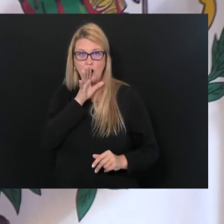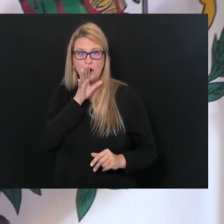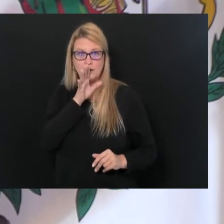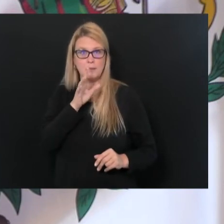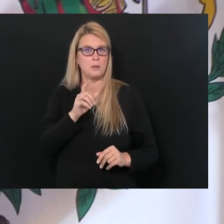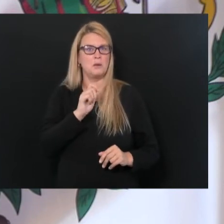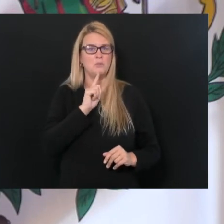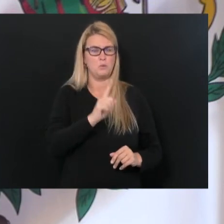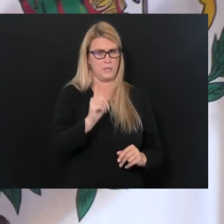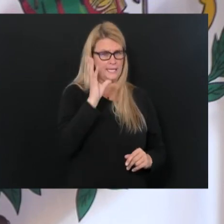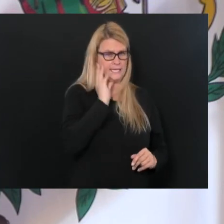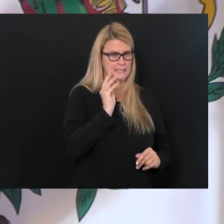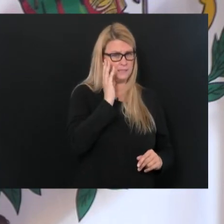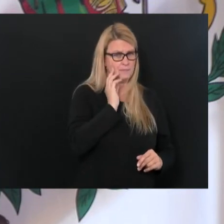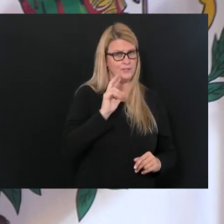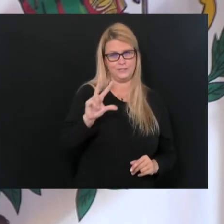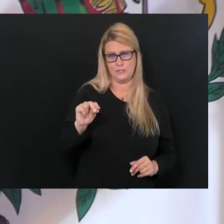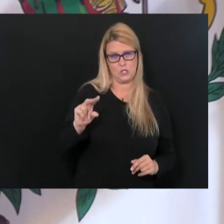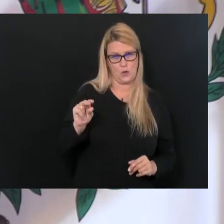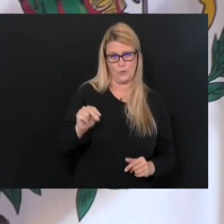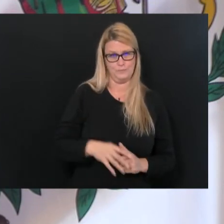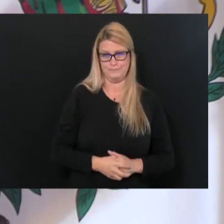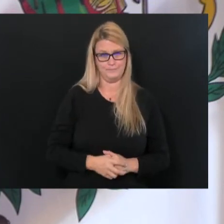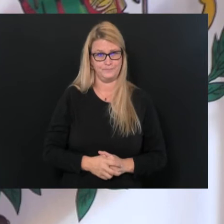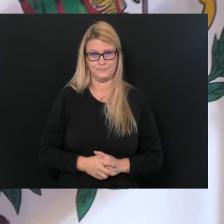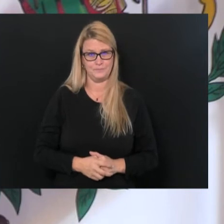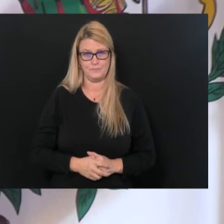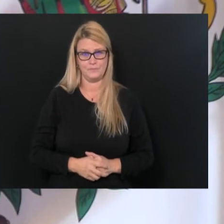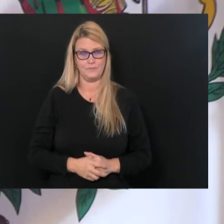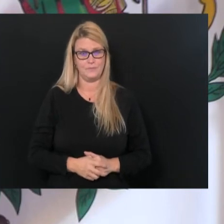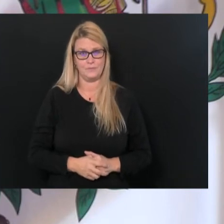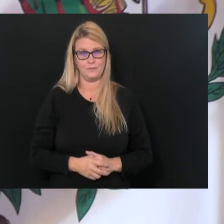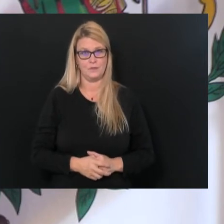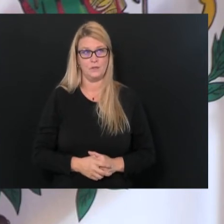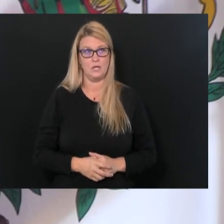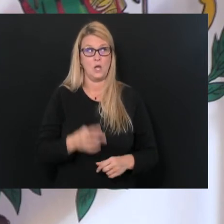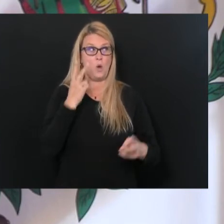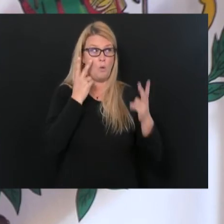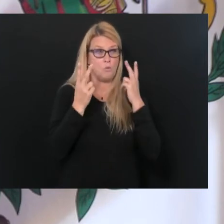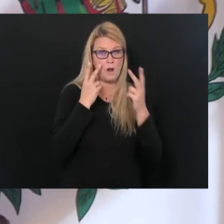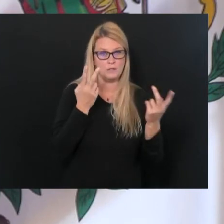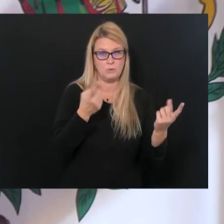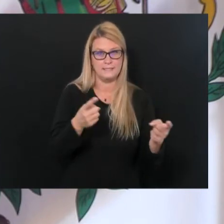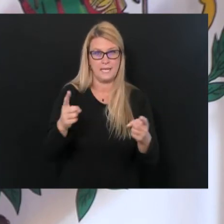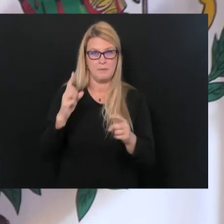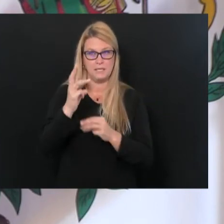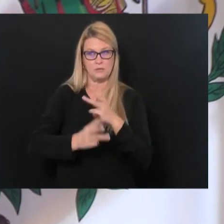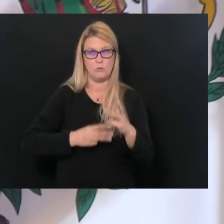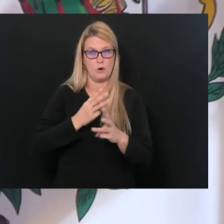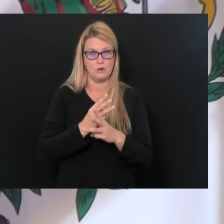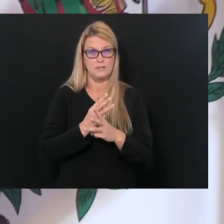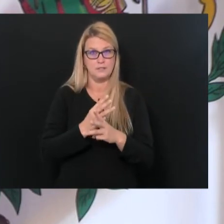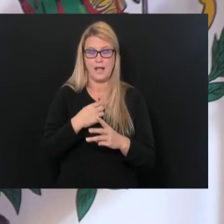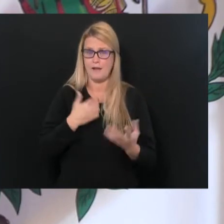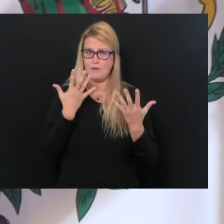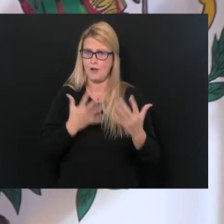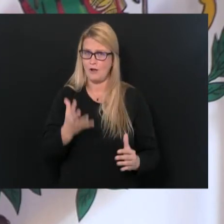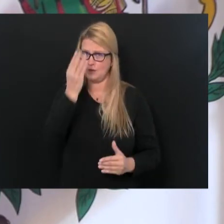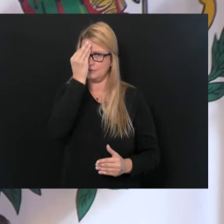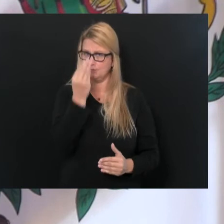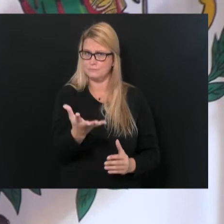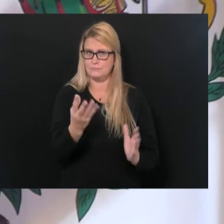I mean, it really boils right down to that. Watch what's going on. Watch what's going on. I have said 1,000 times